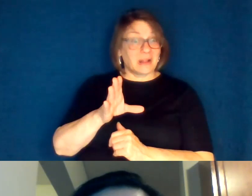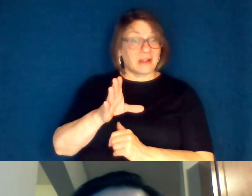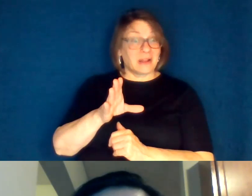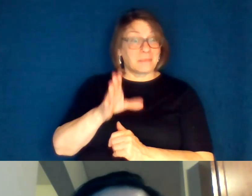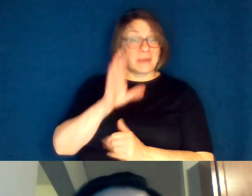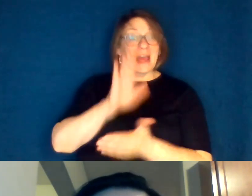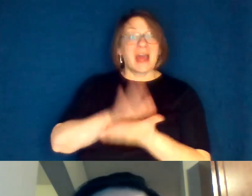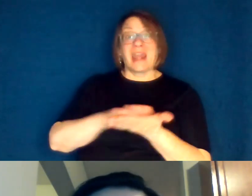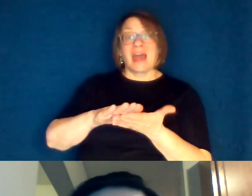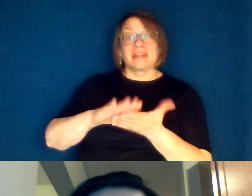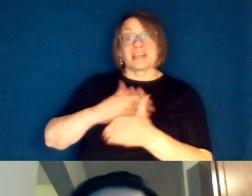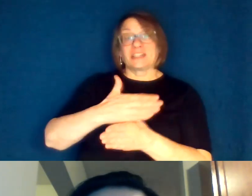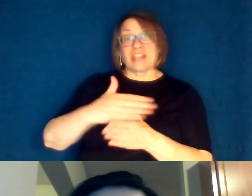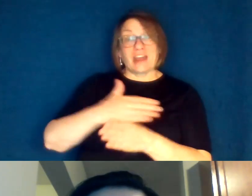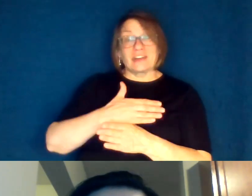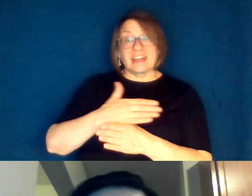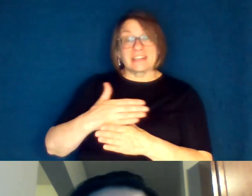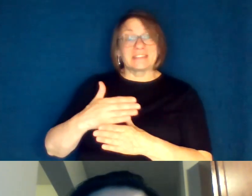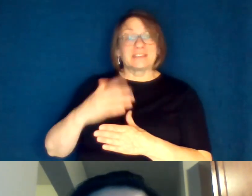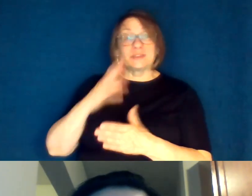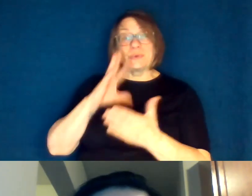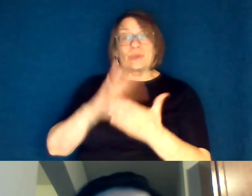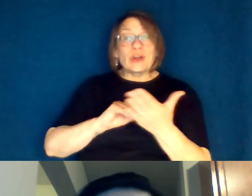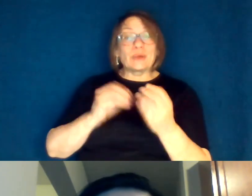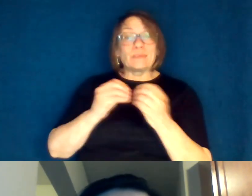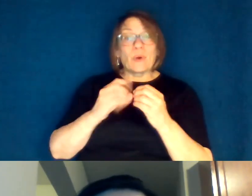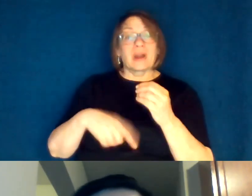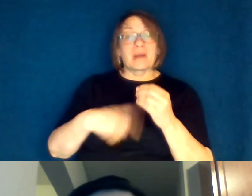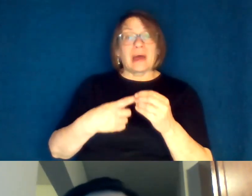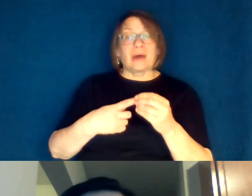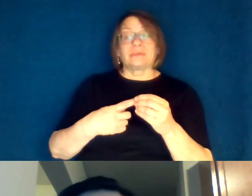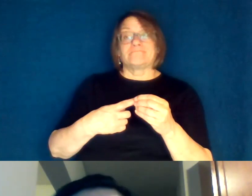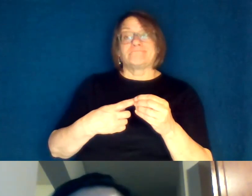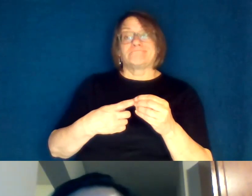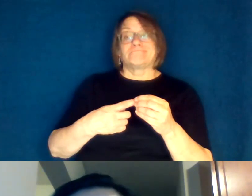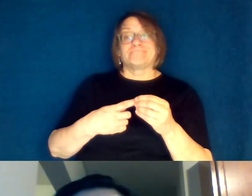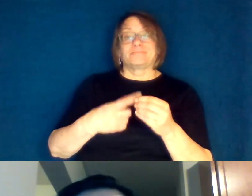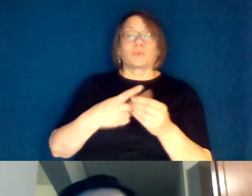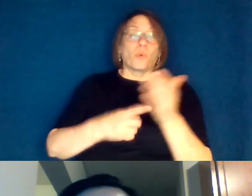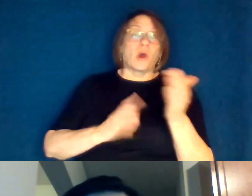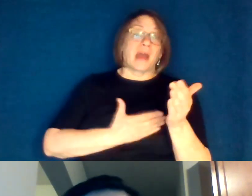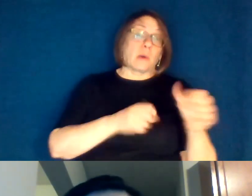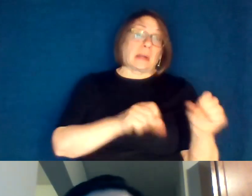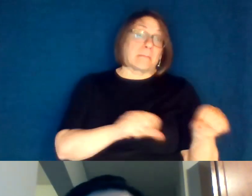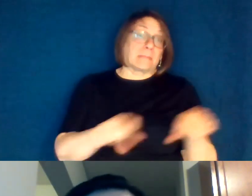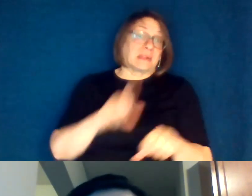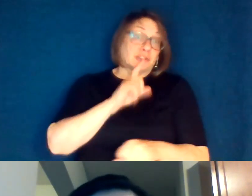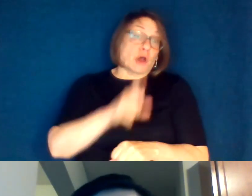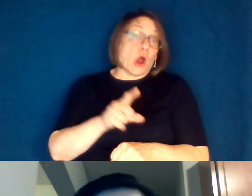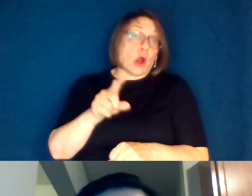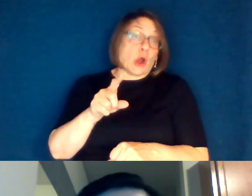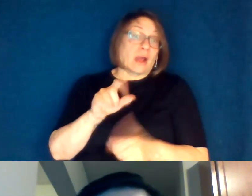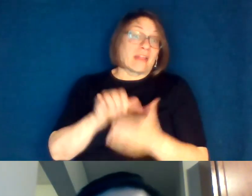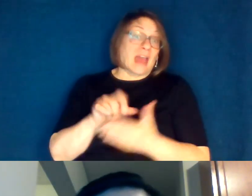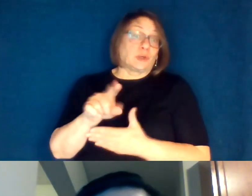from just doing normal update to learn more about how what some of our capabilities that our state offices